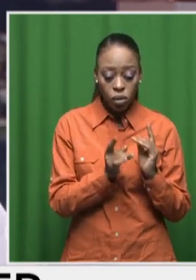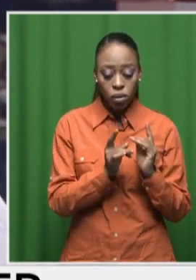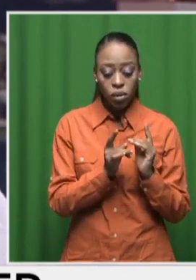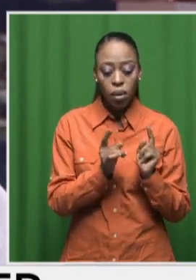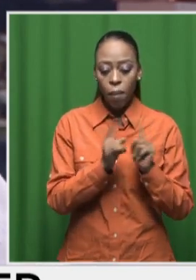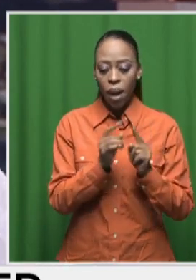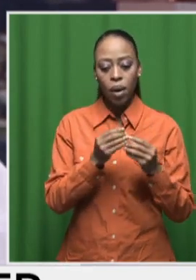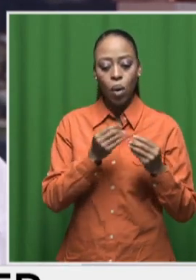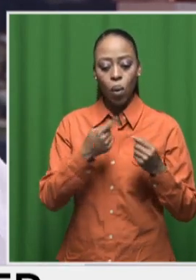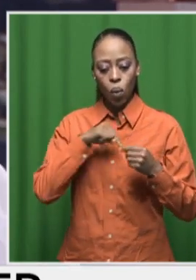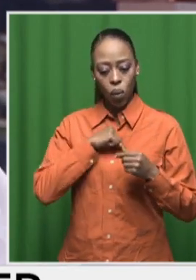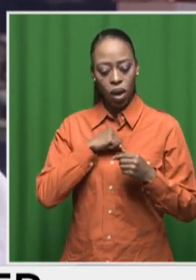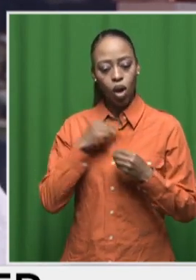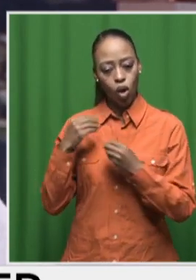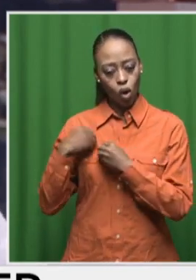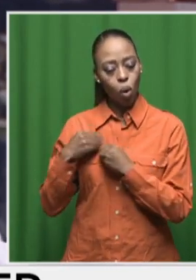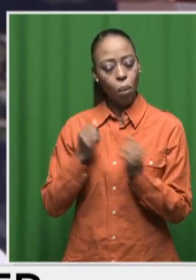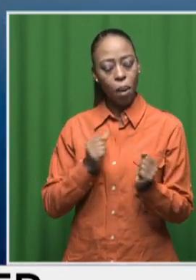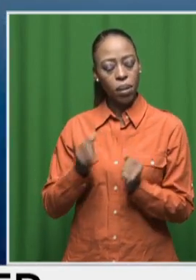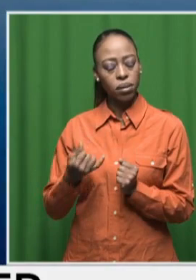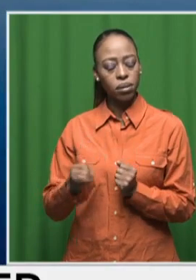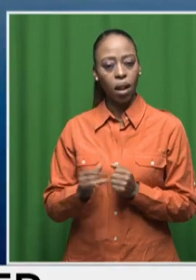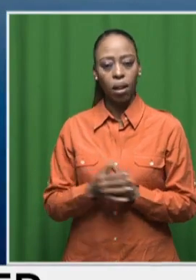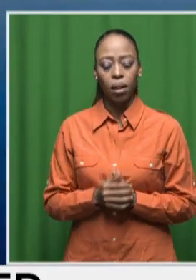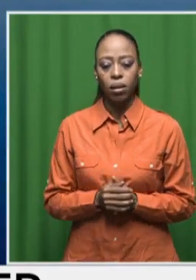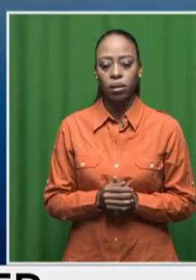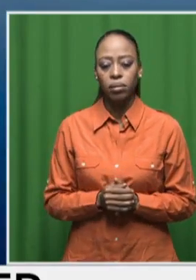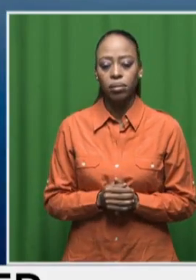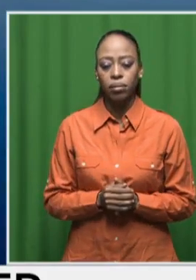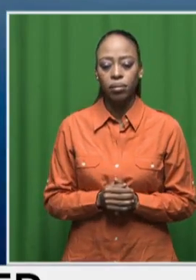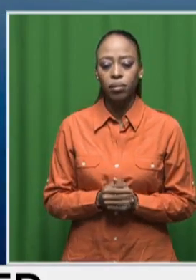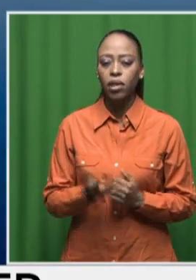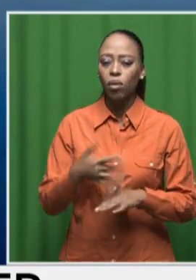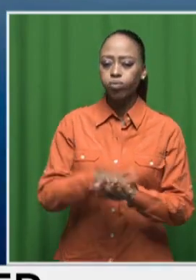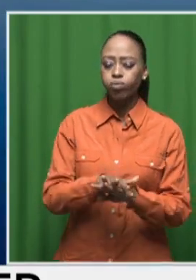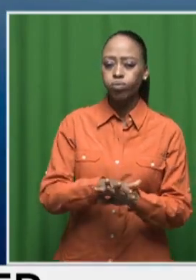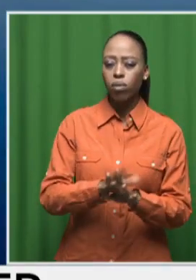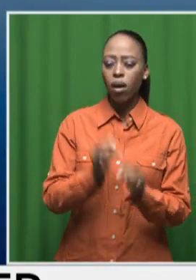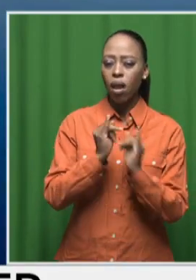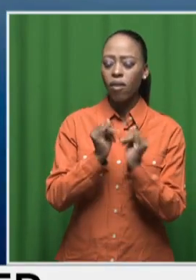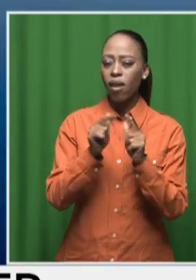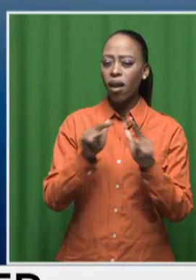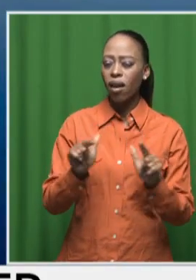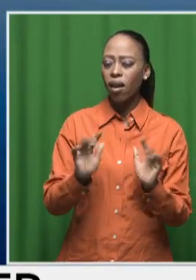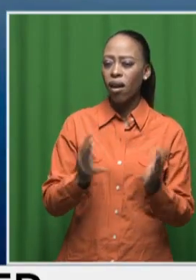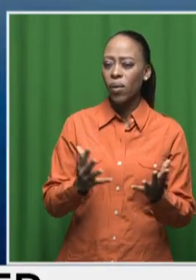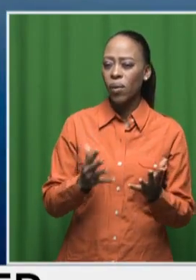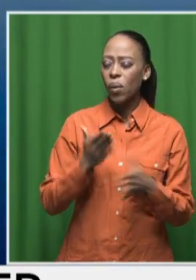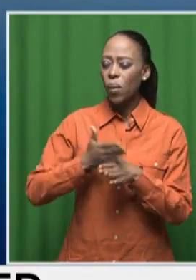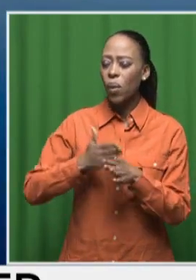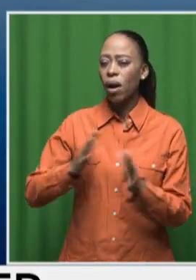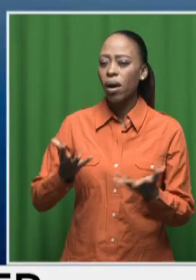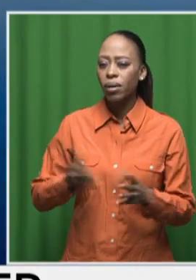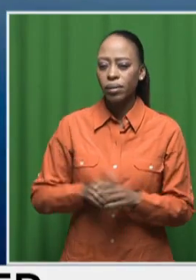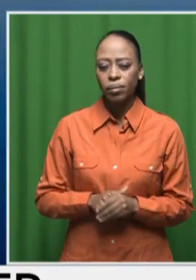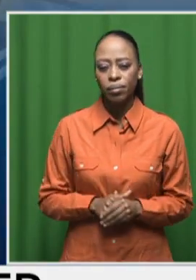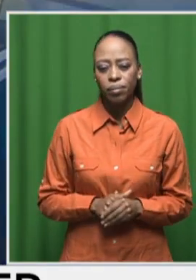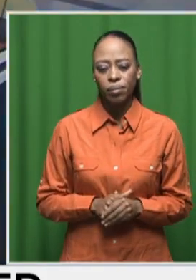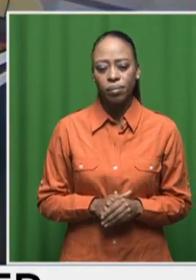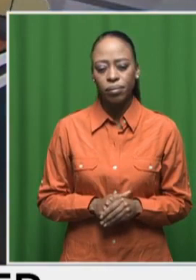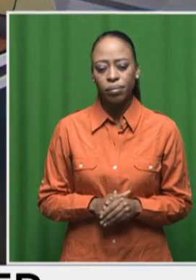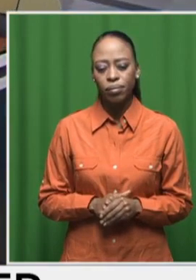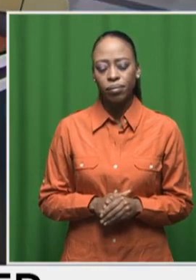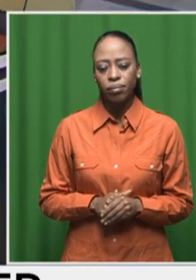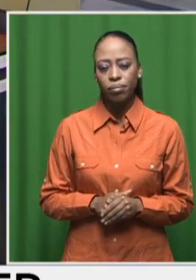us. It can work for you. Yeah. And how do you include all 11 languages? How's this going to work?